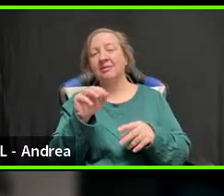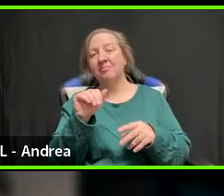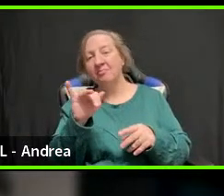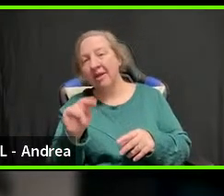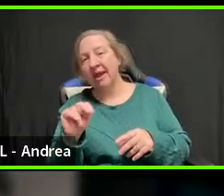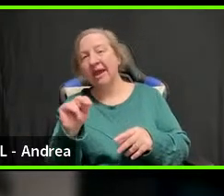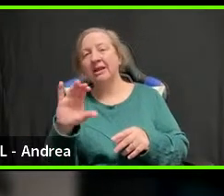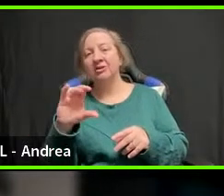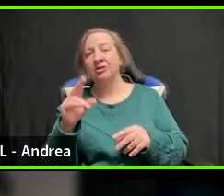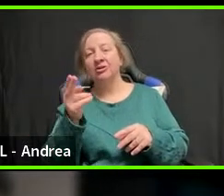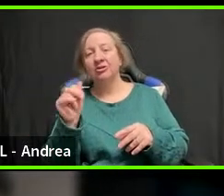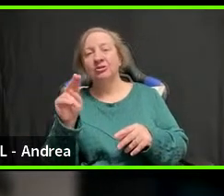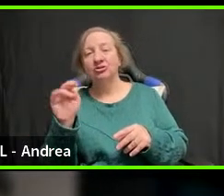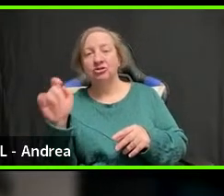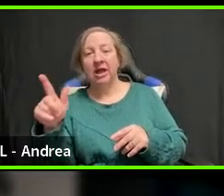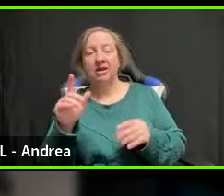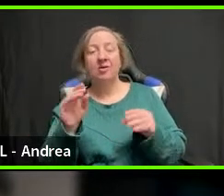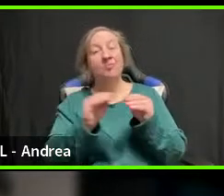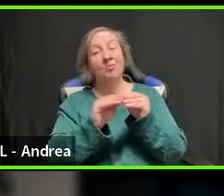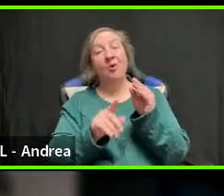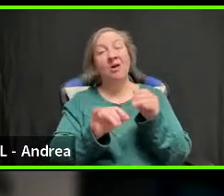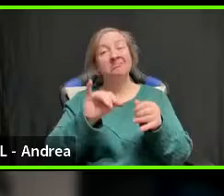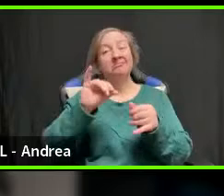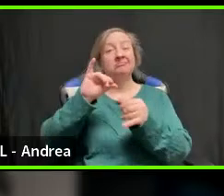it would be higher than it is today,